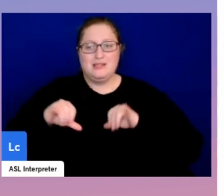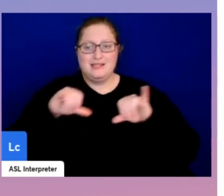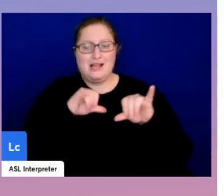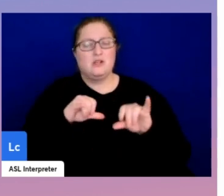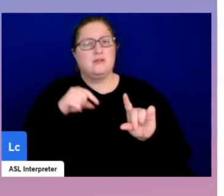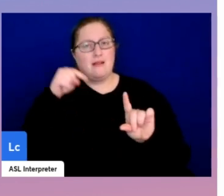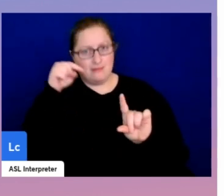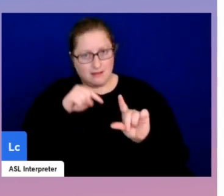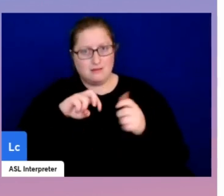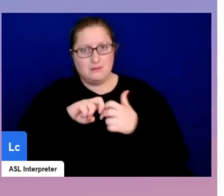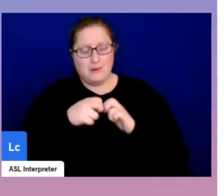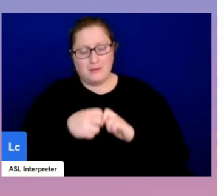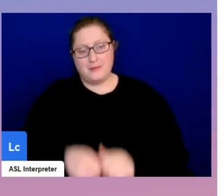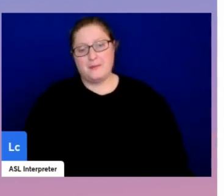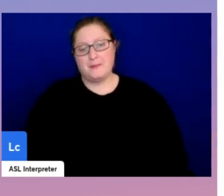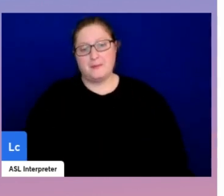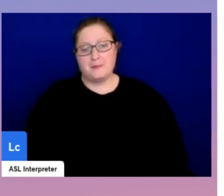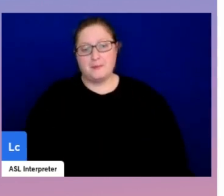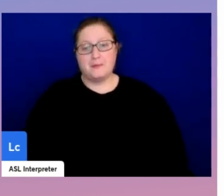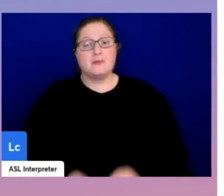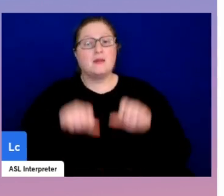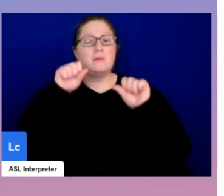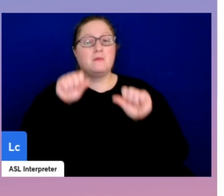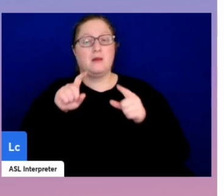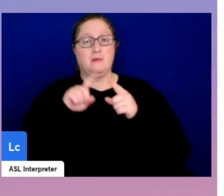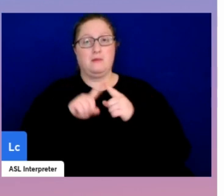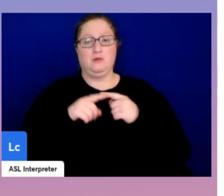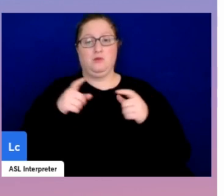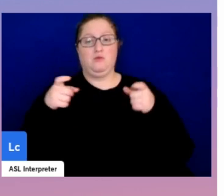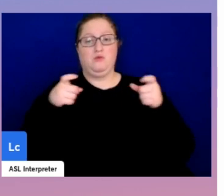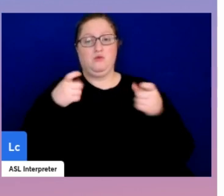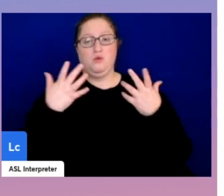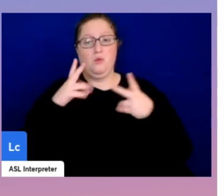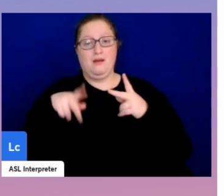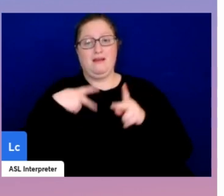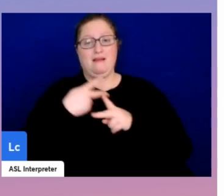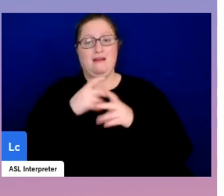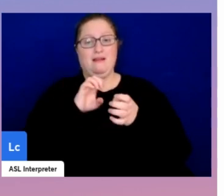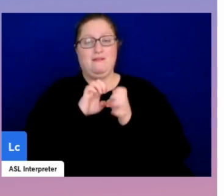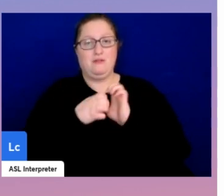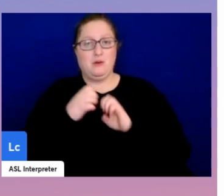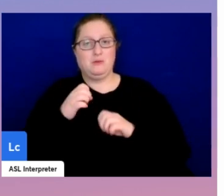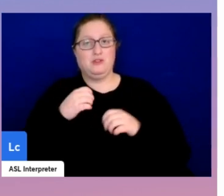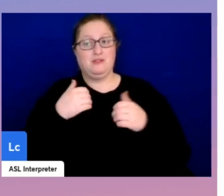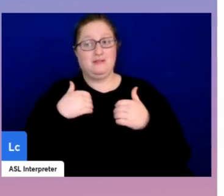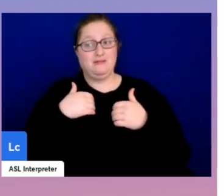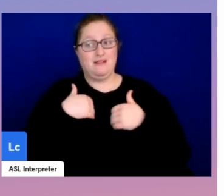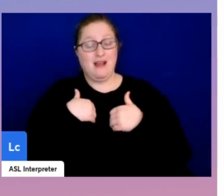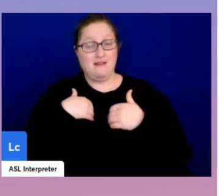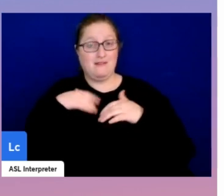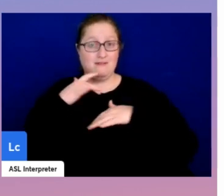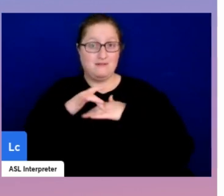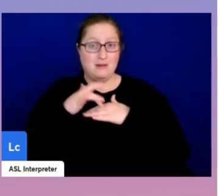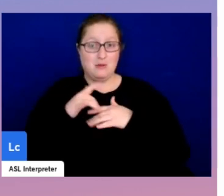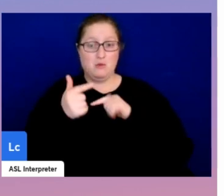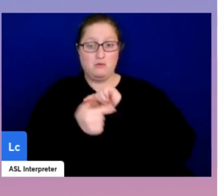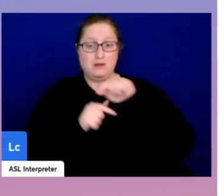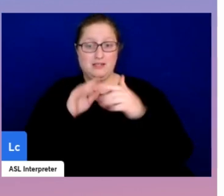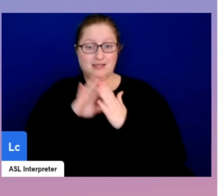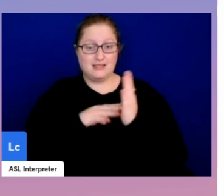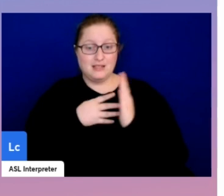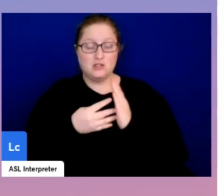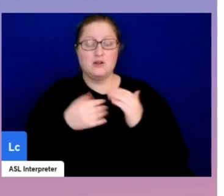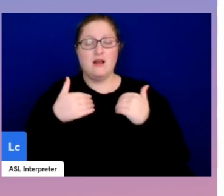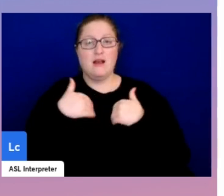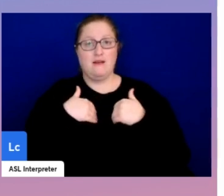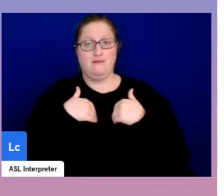lies. But being able to centrally control what kind of encryption keys are available, the rotation schedule, and have a